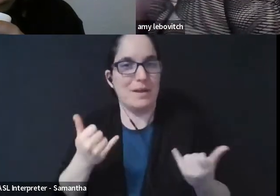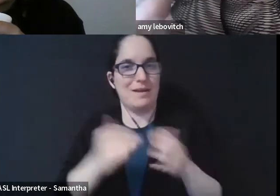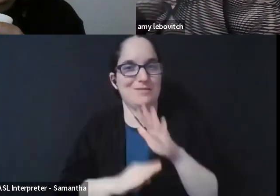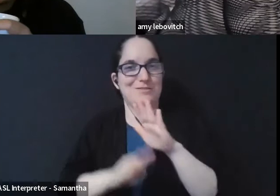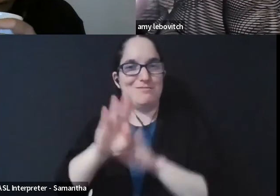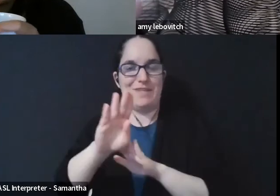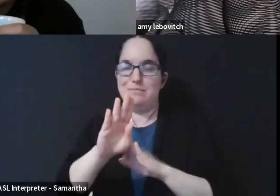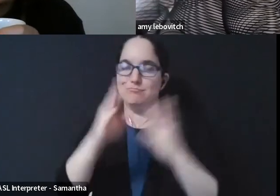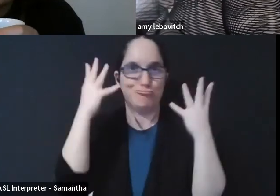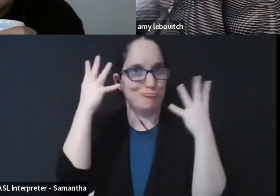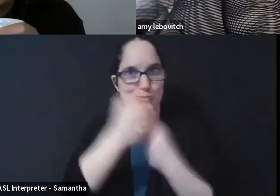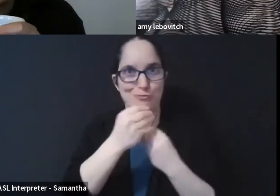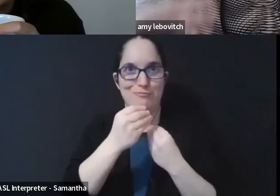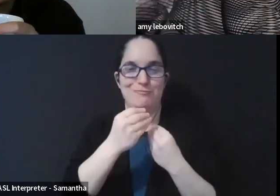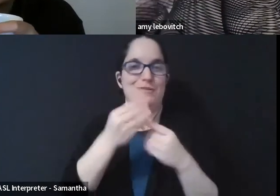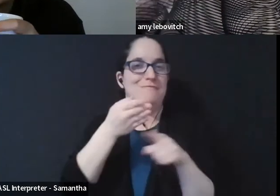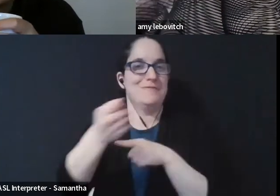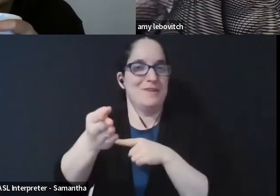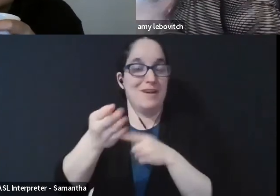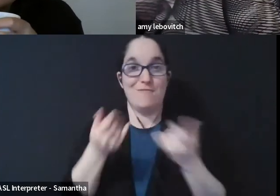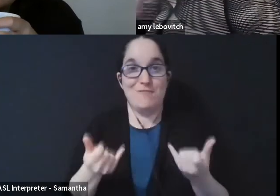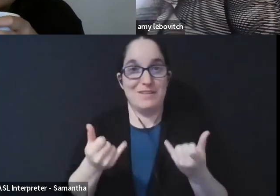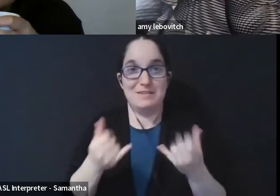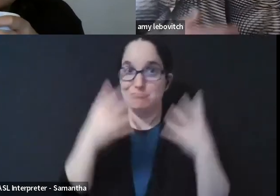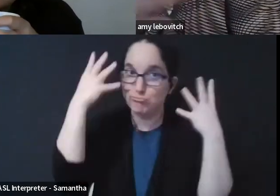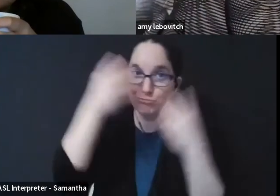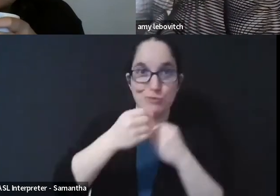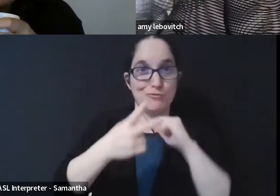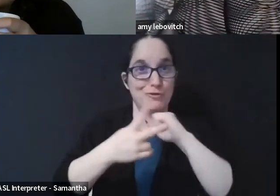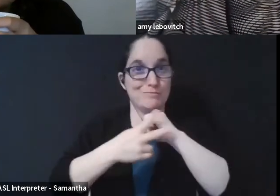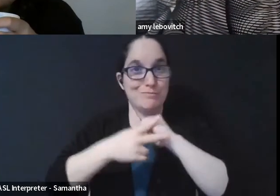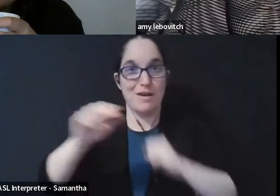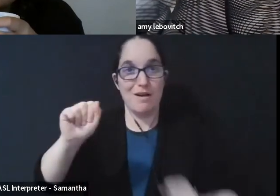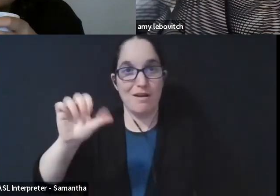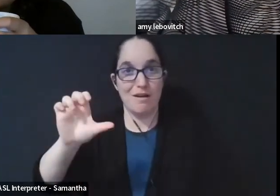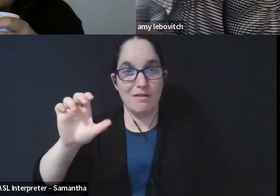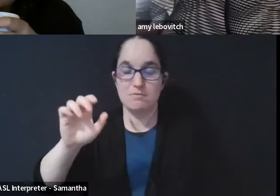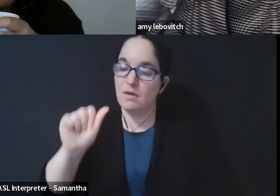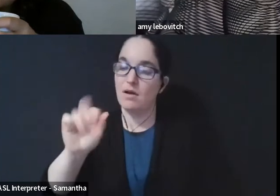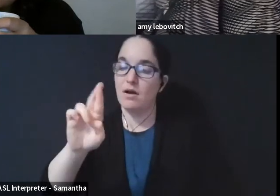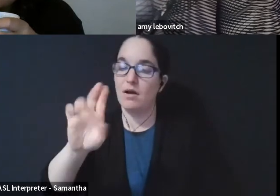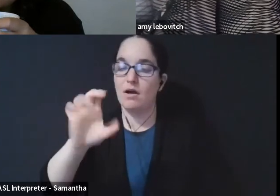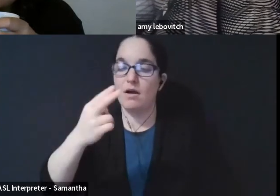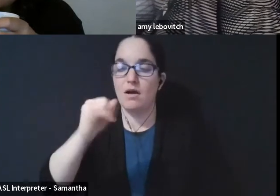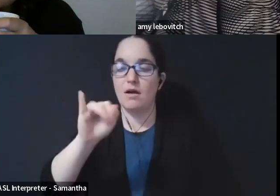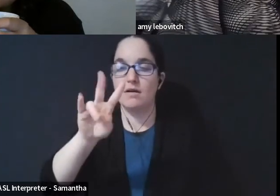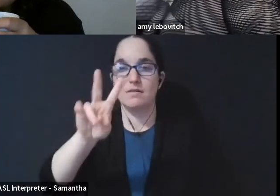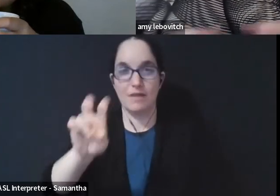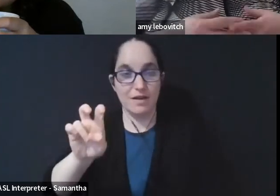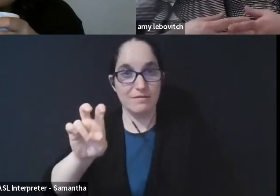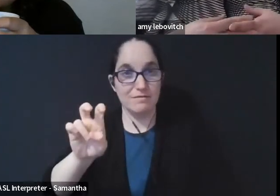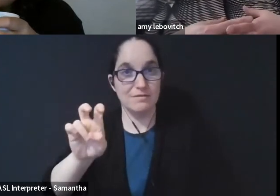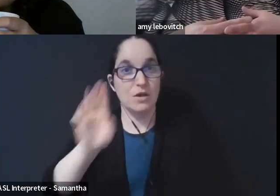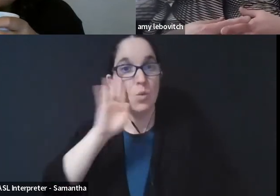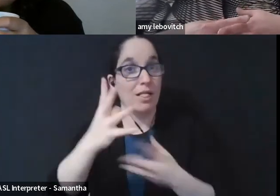like for example, just one of our research, we're building this beautiful archive that's gonna have community